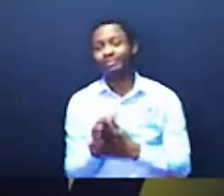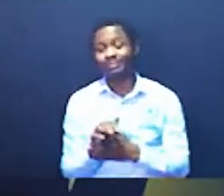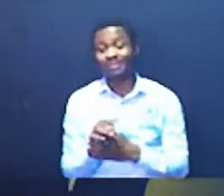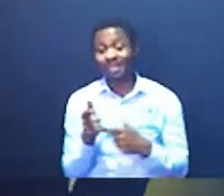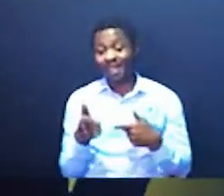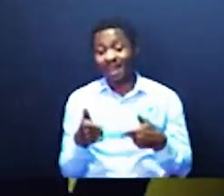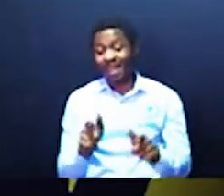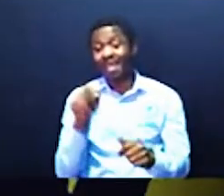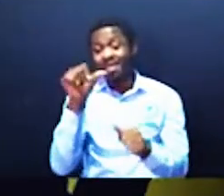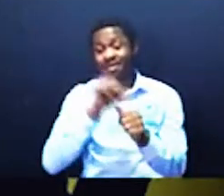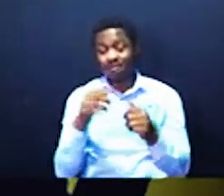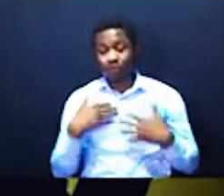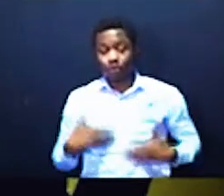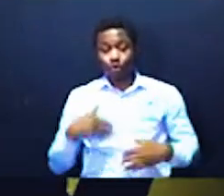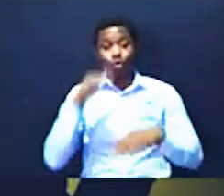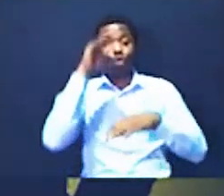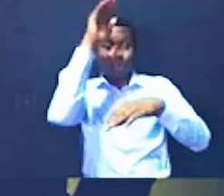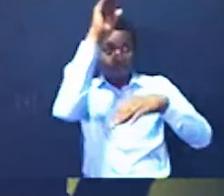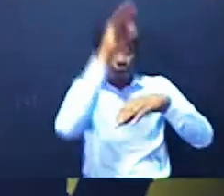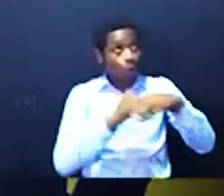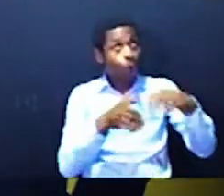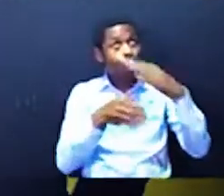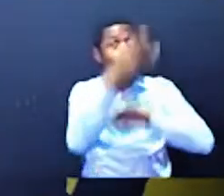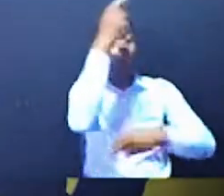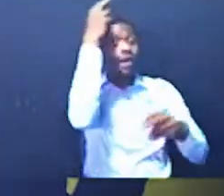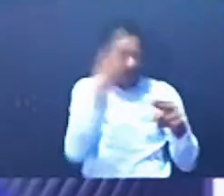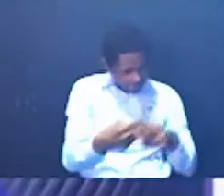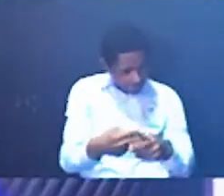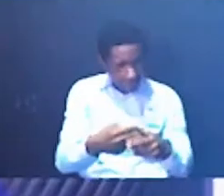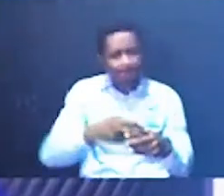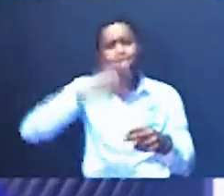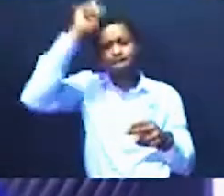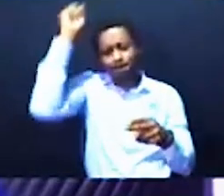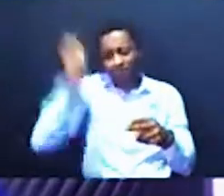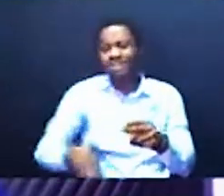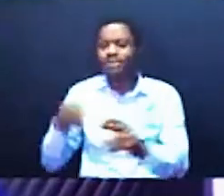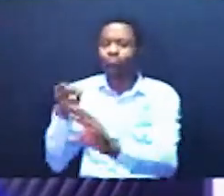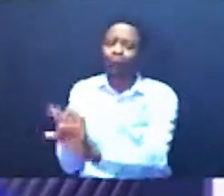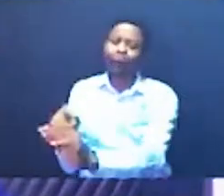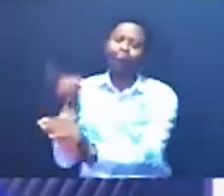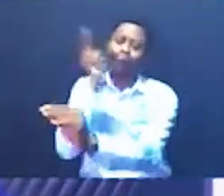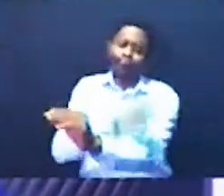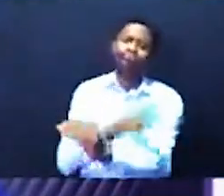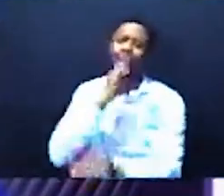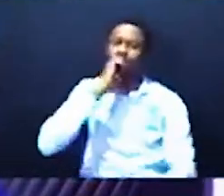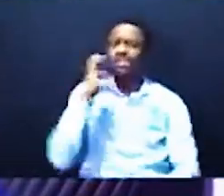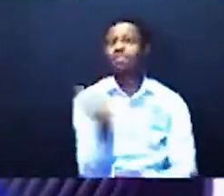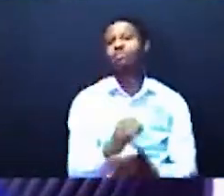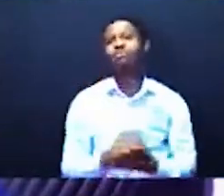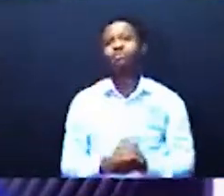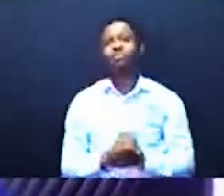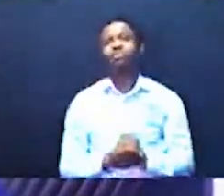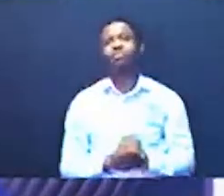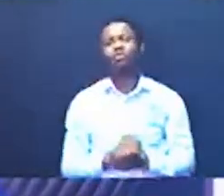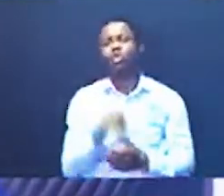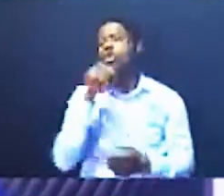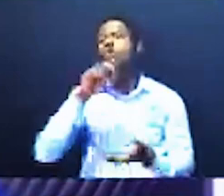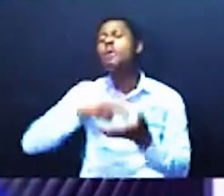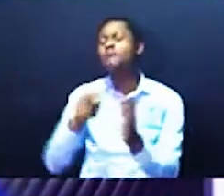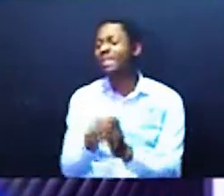that named the name of the Lord depart from iniquity. It doesn't mean go and kill the